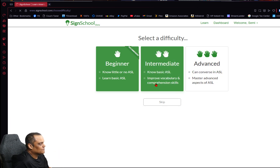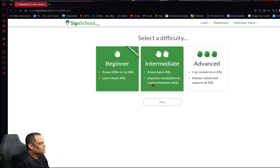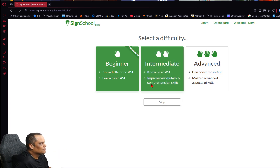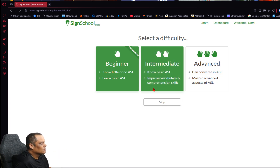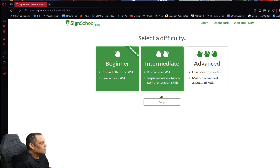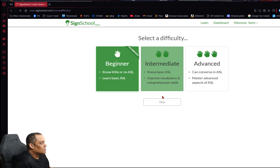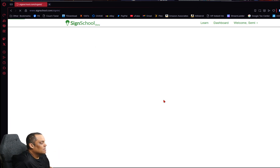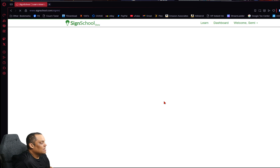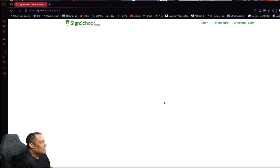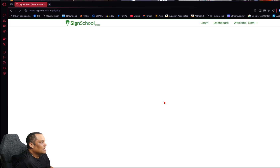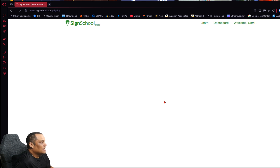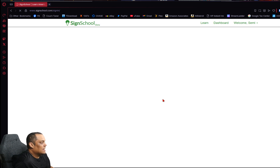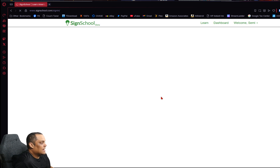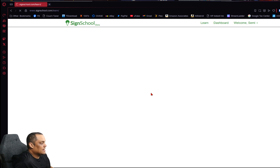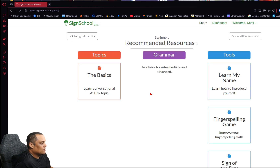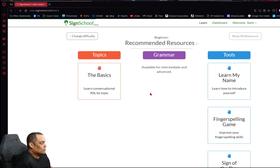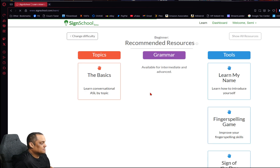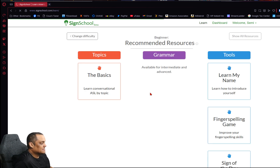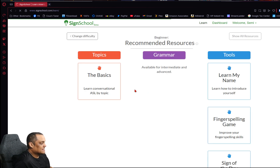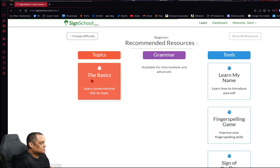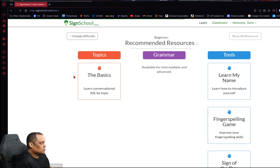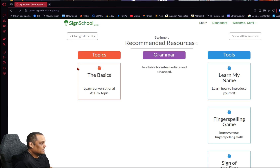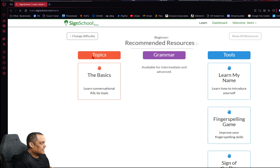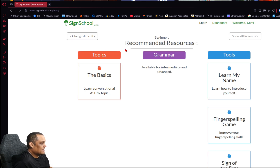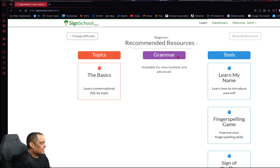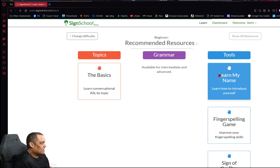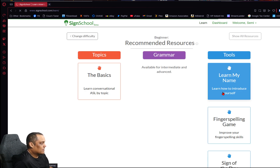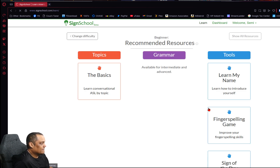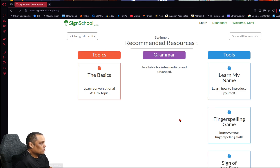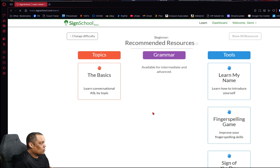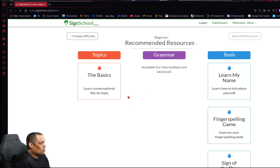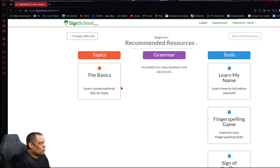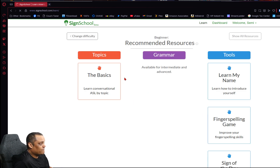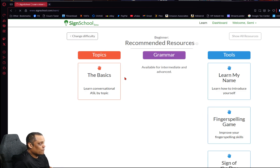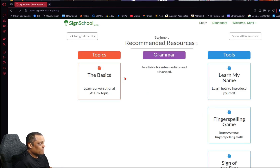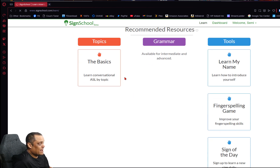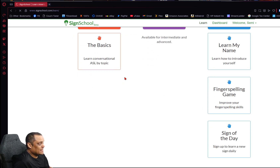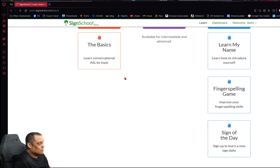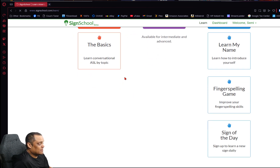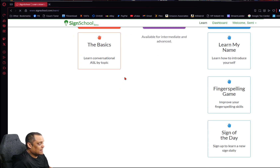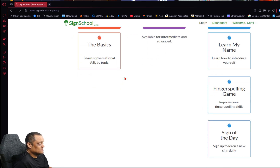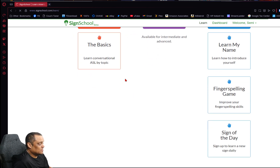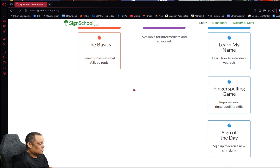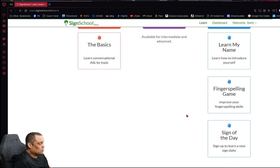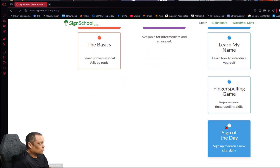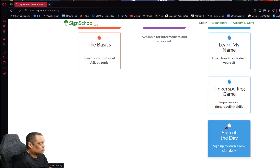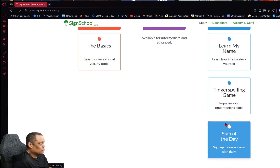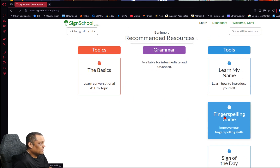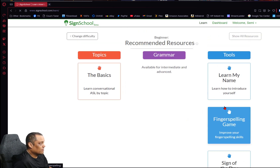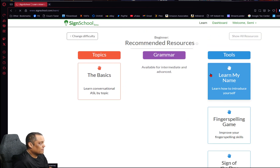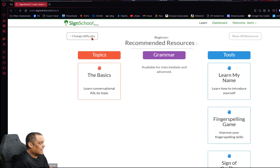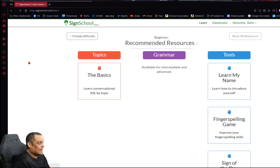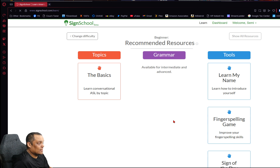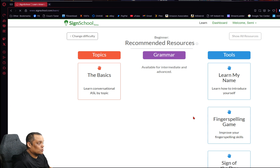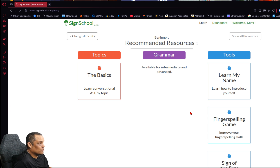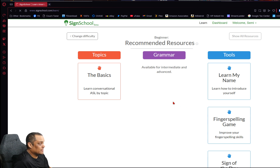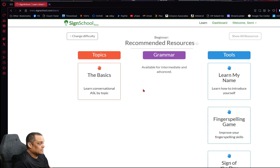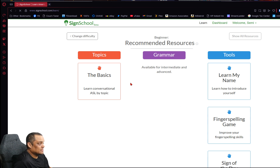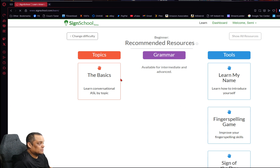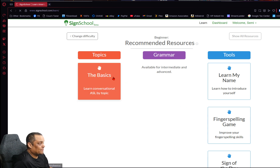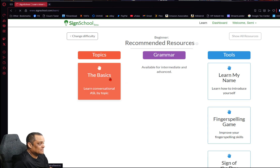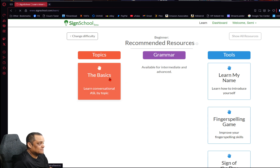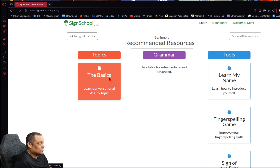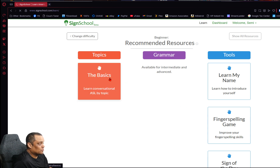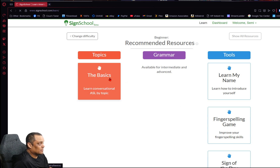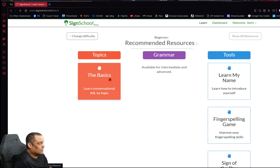right. And then once I get started, it'll give you a whole format here, guys, that you can go through here and learn it.